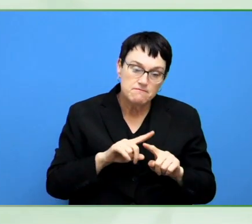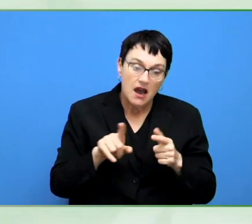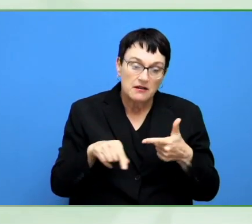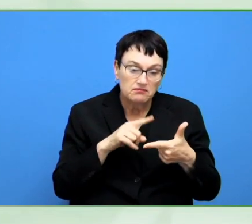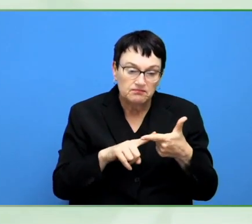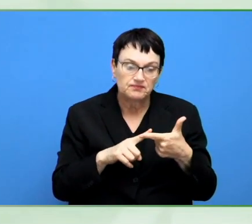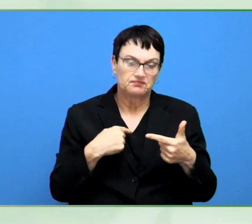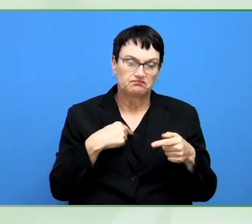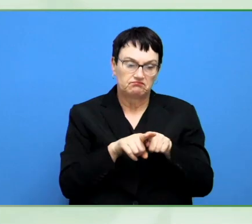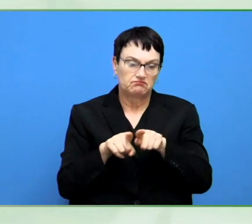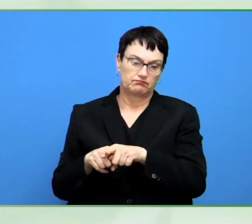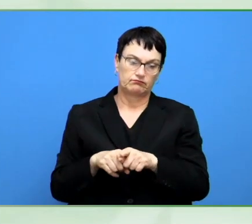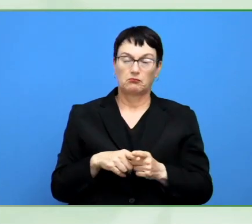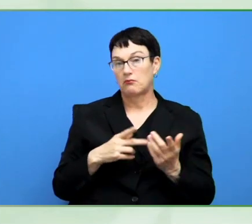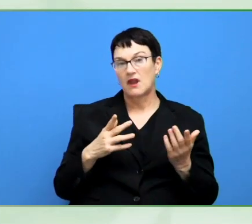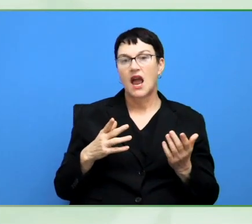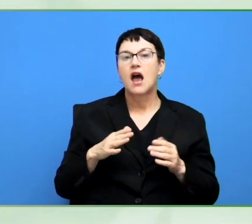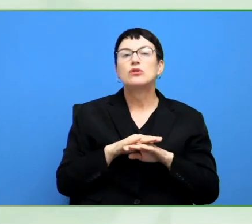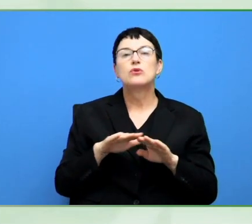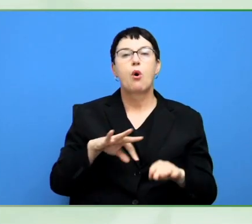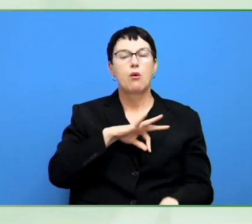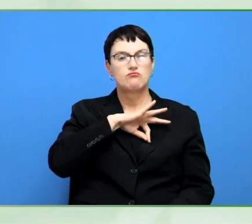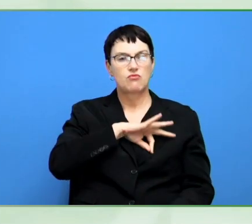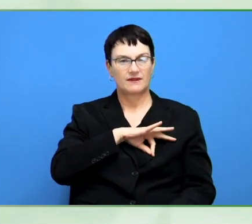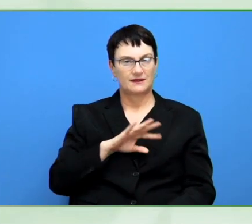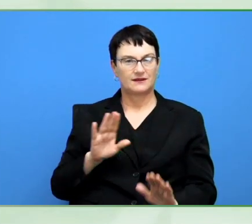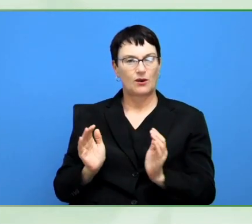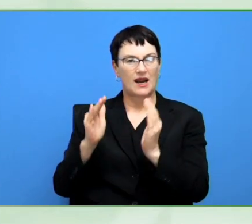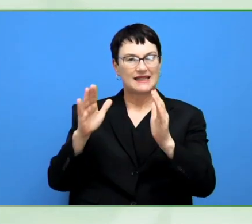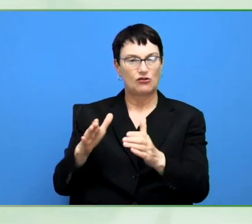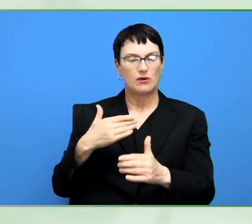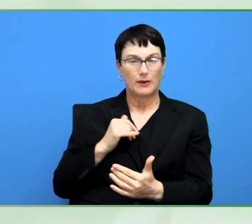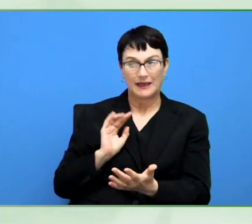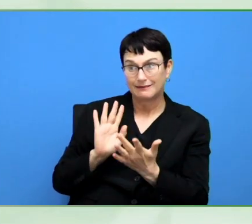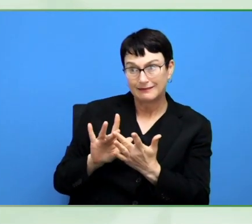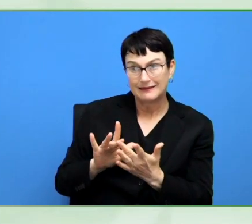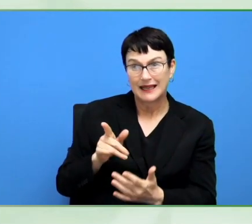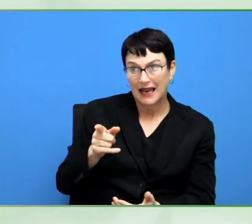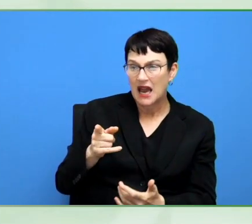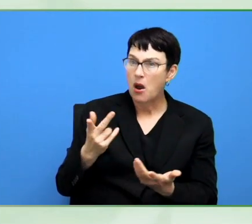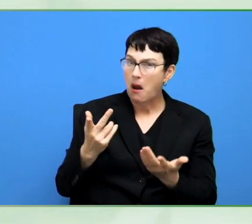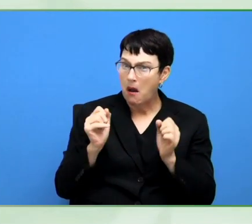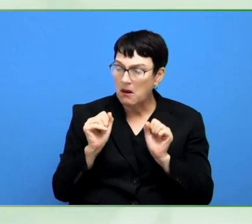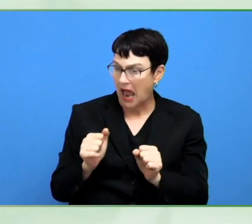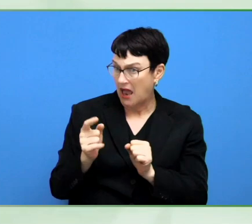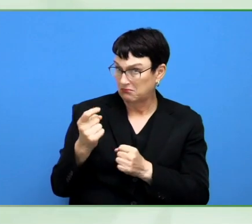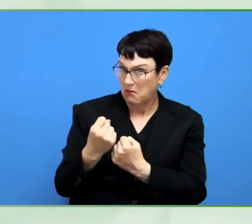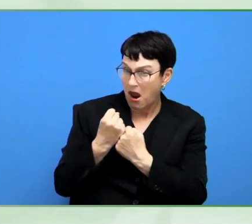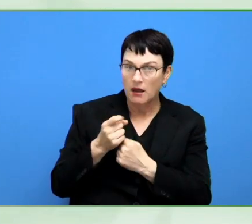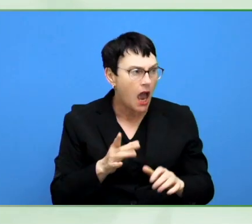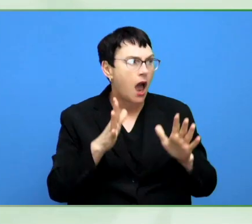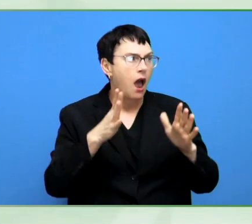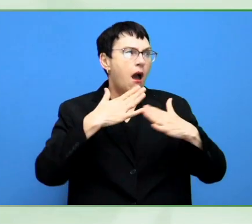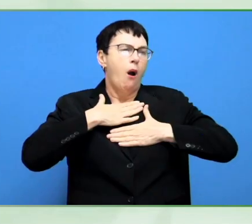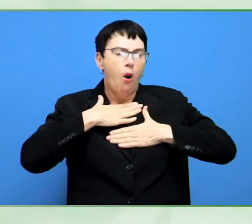patient, there is always a sigh of relief. They're always like, oh my goodness, we've been waiting for a channel through which to send